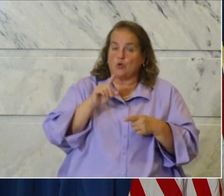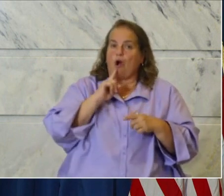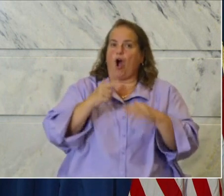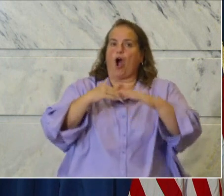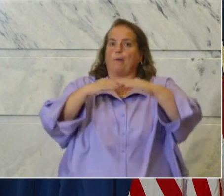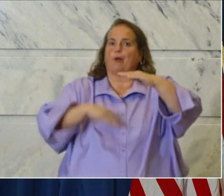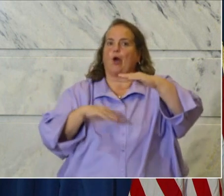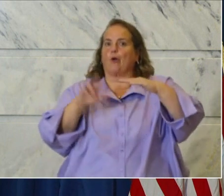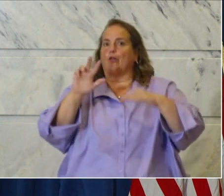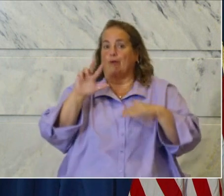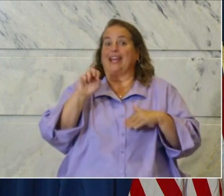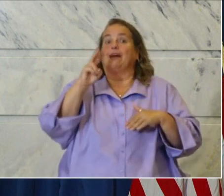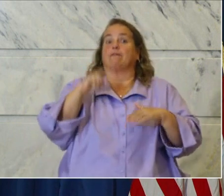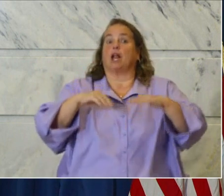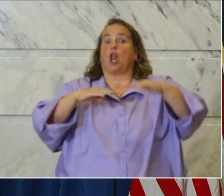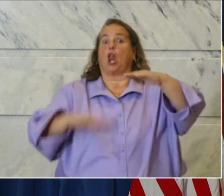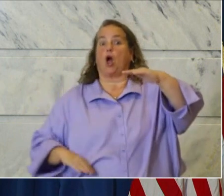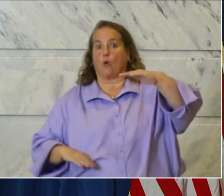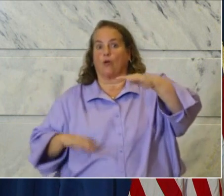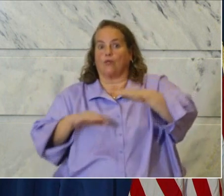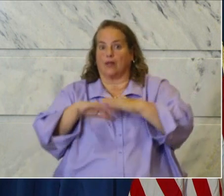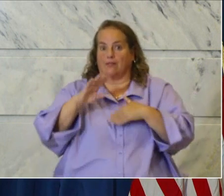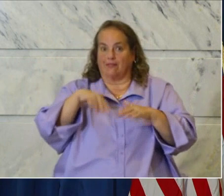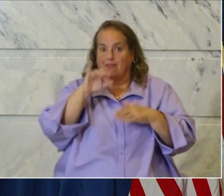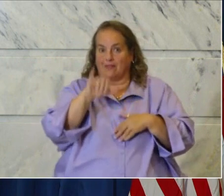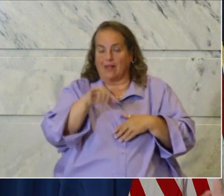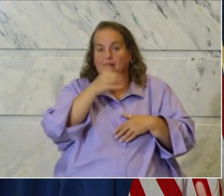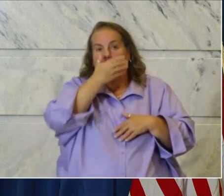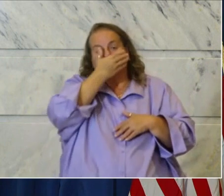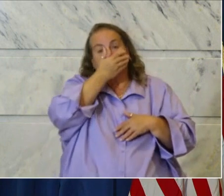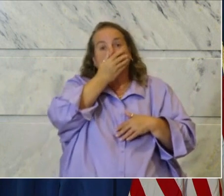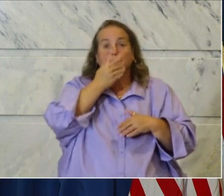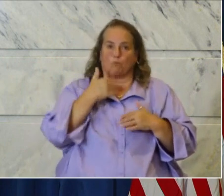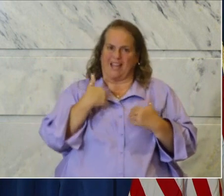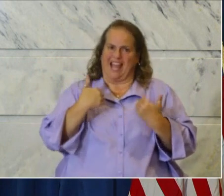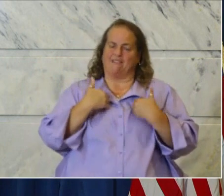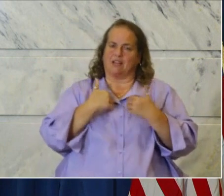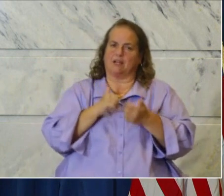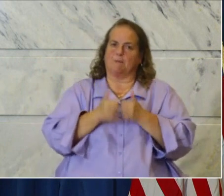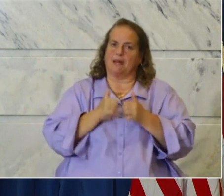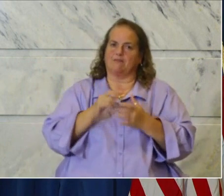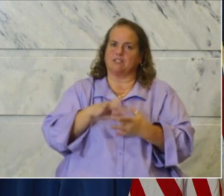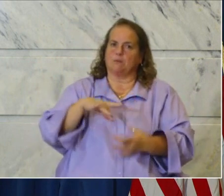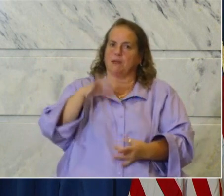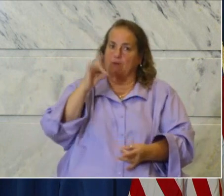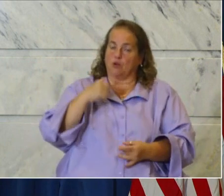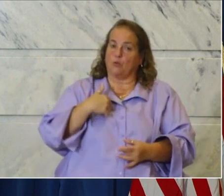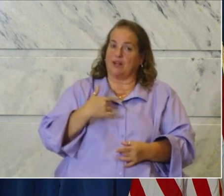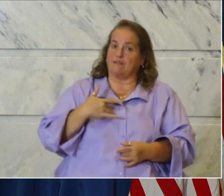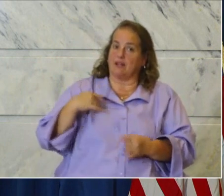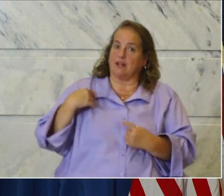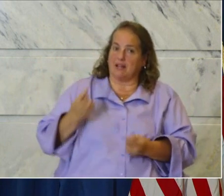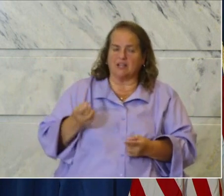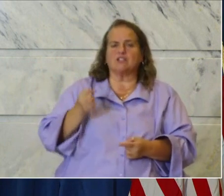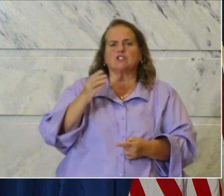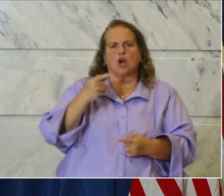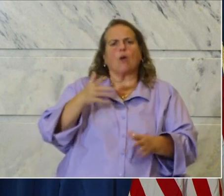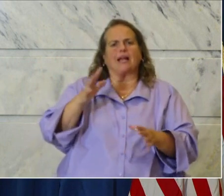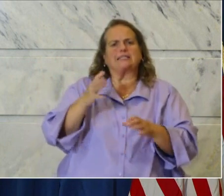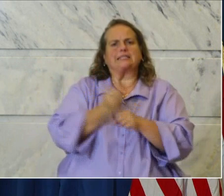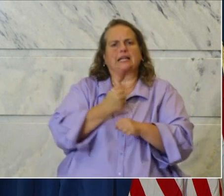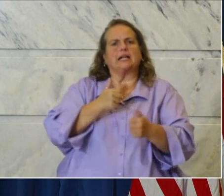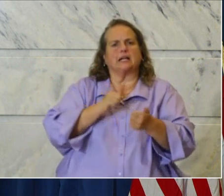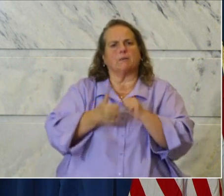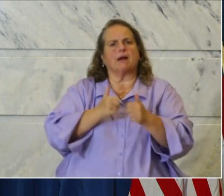3 or even lower. So, if we've got that competitive spirit we've apparently been feeling lately, let's get competitive with other